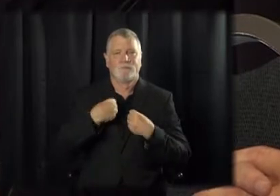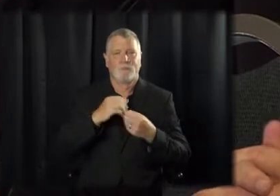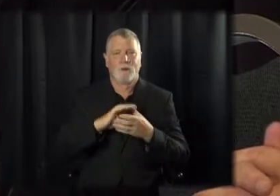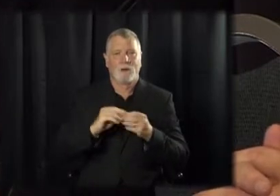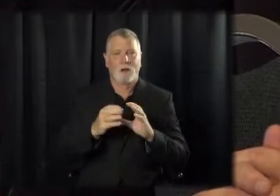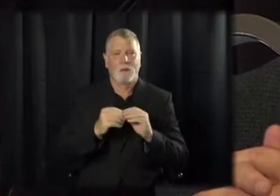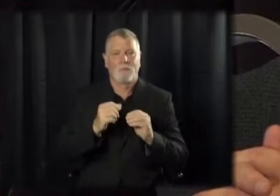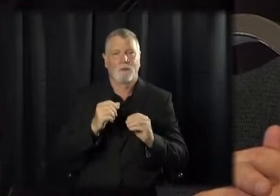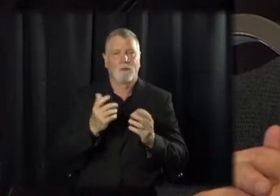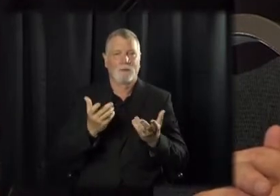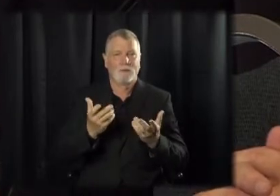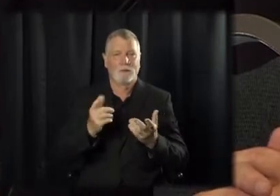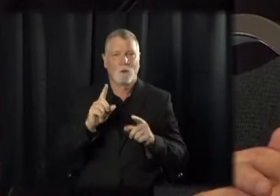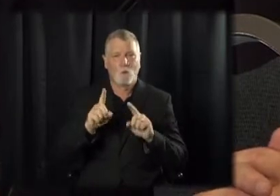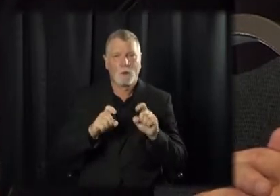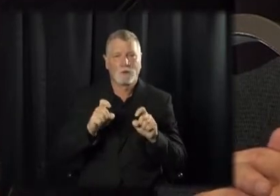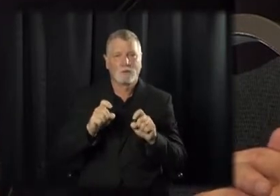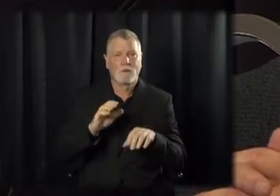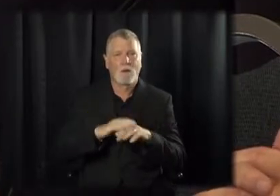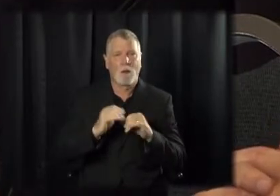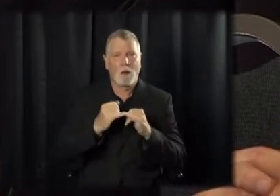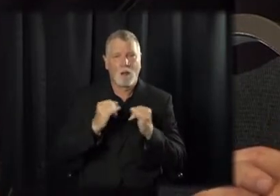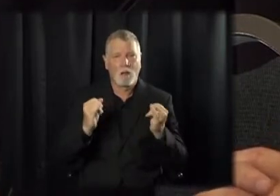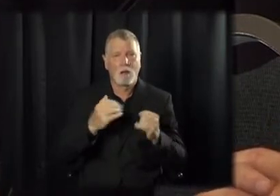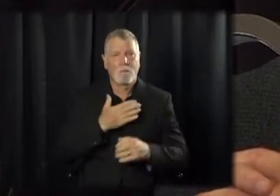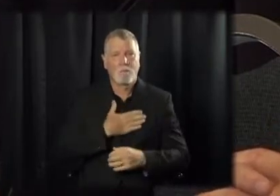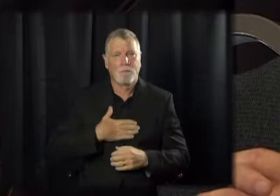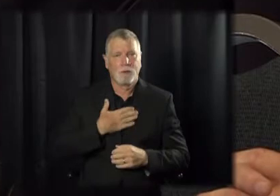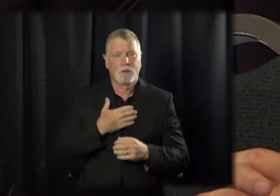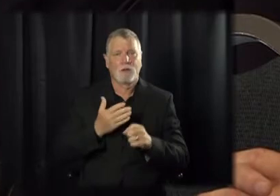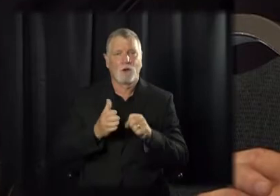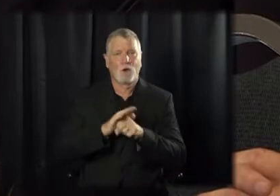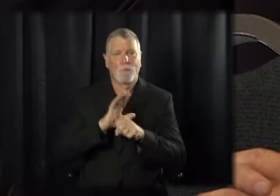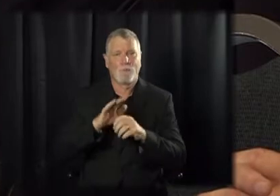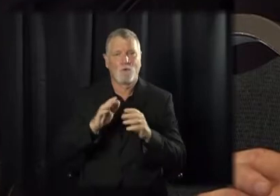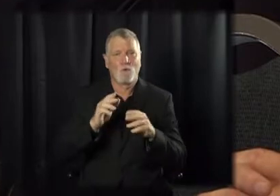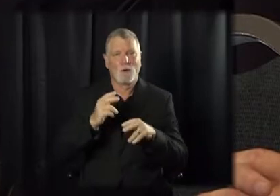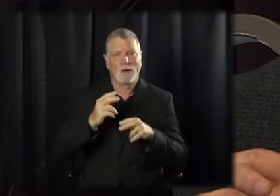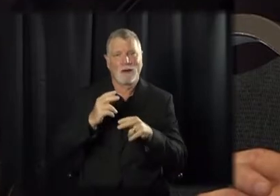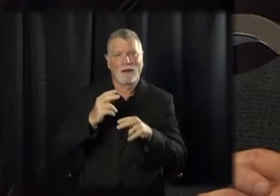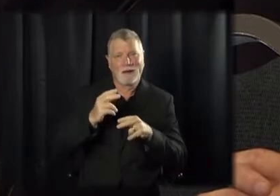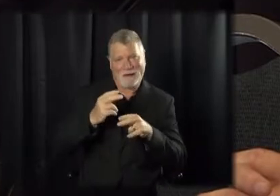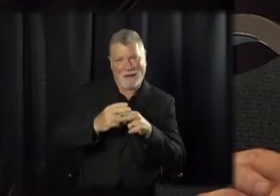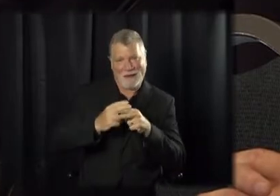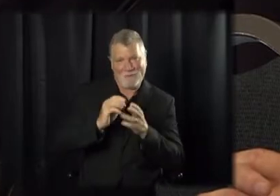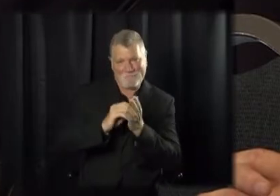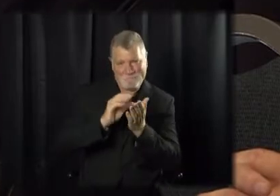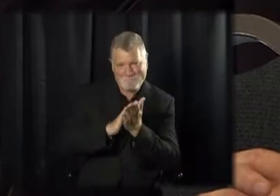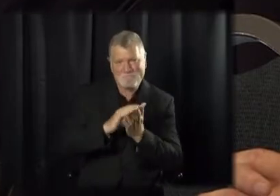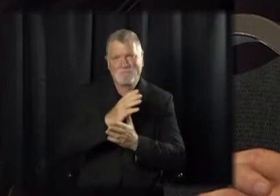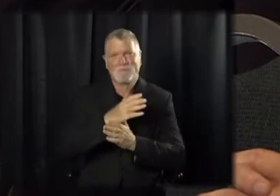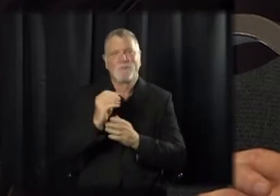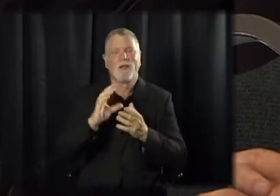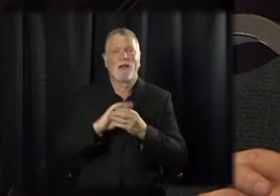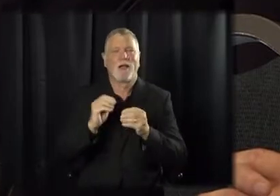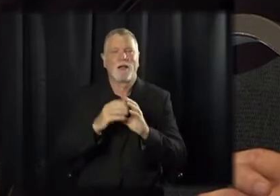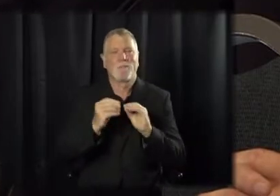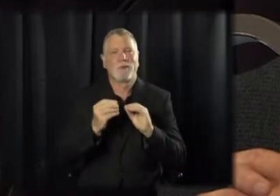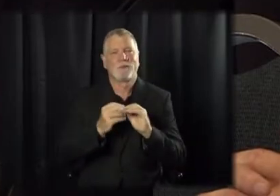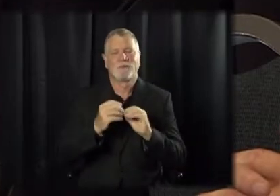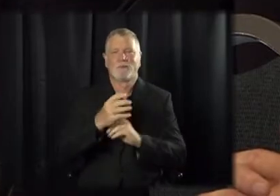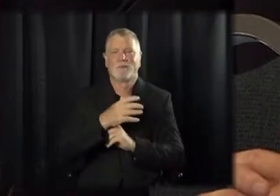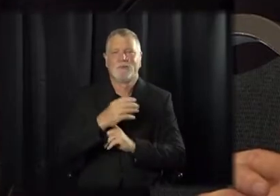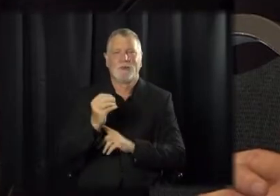comment or a question online, please complete the form with your name and any questions or comments you might